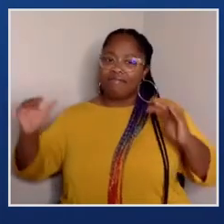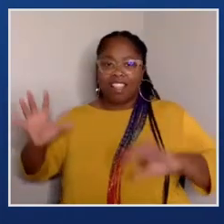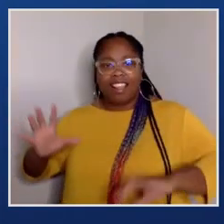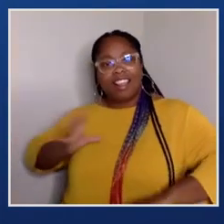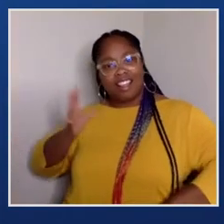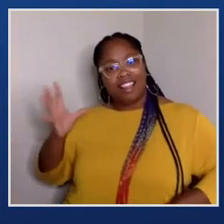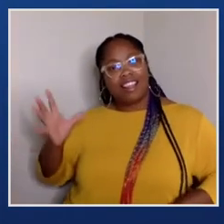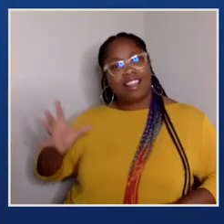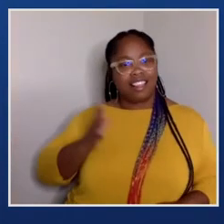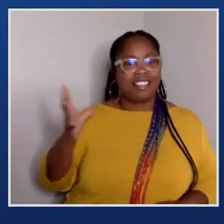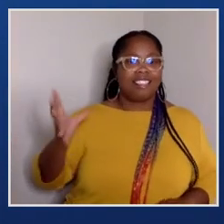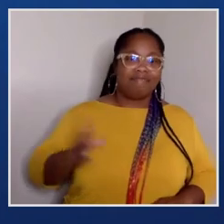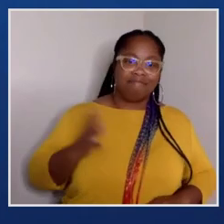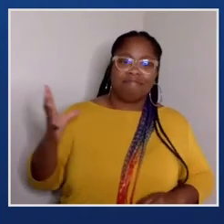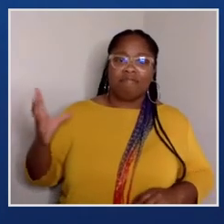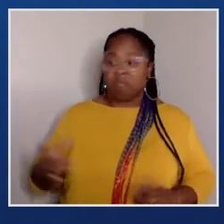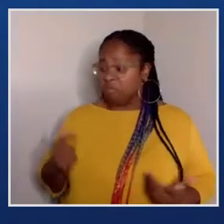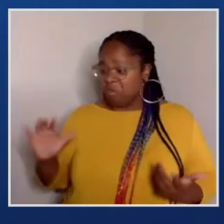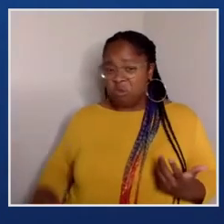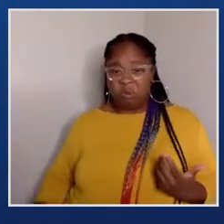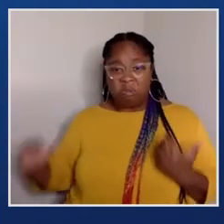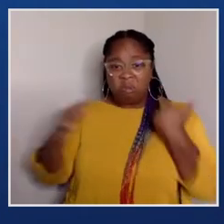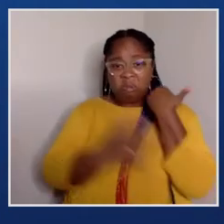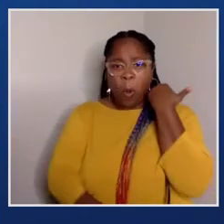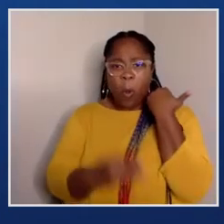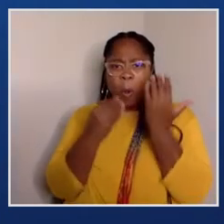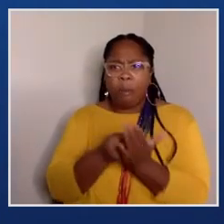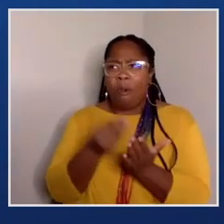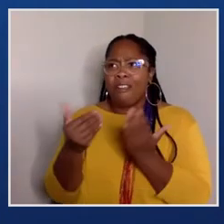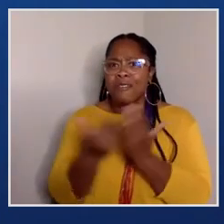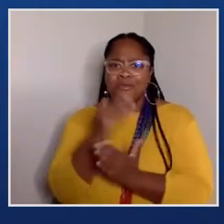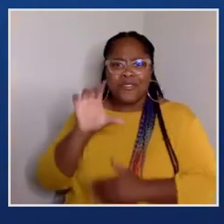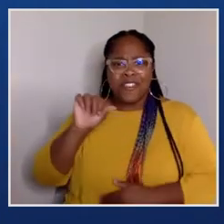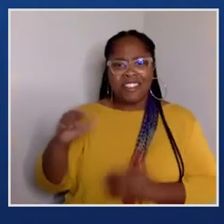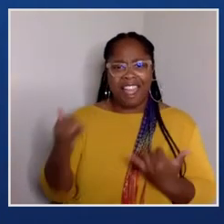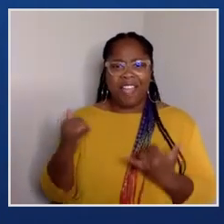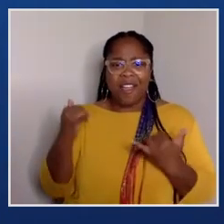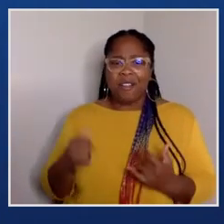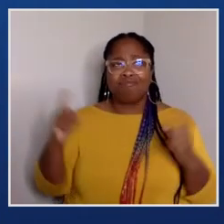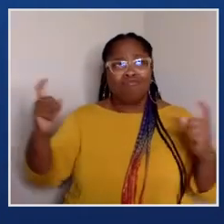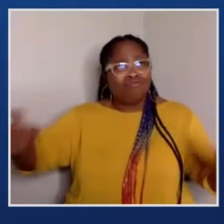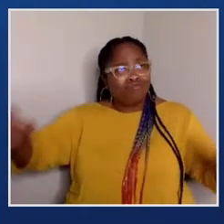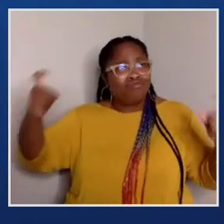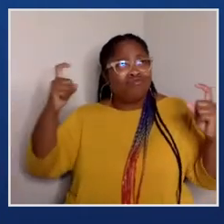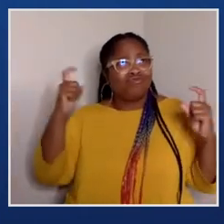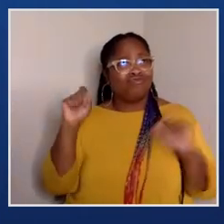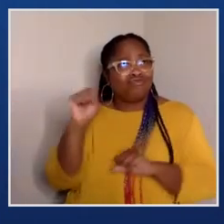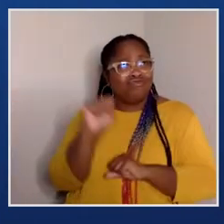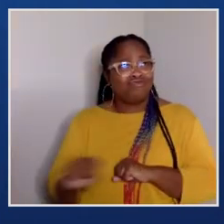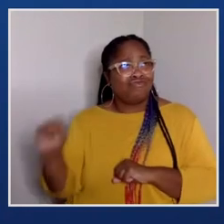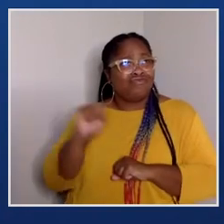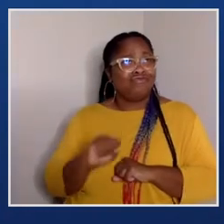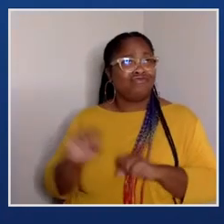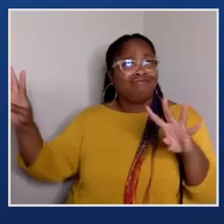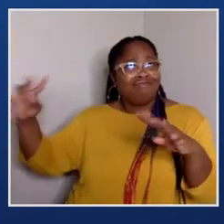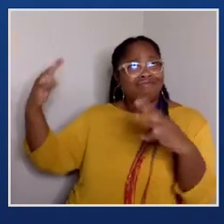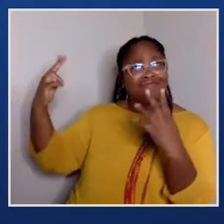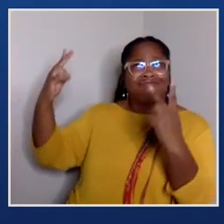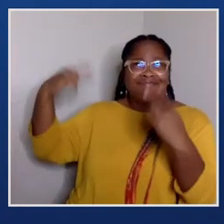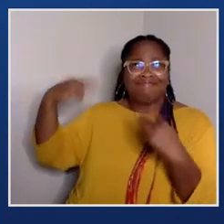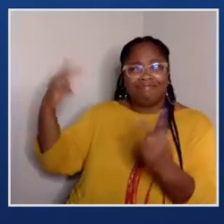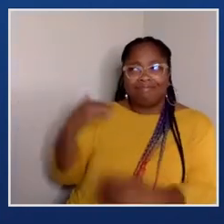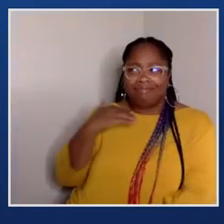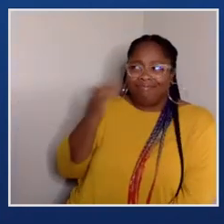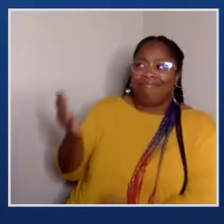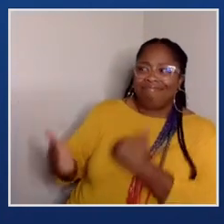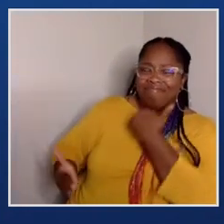level. I'm probably get new shovel. Put these haters in the dirt. Jam with the new level. All my put